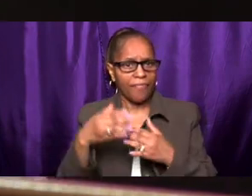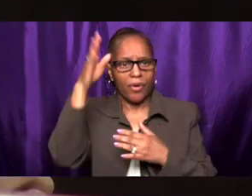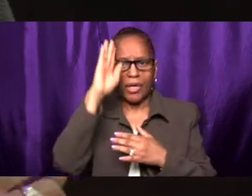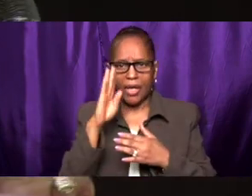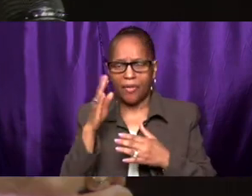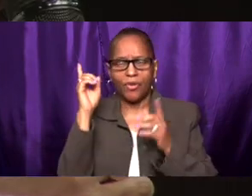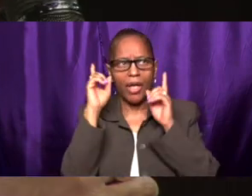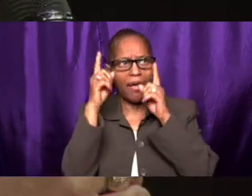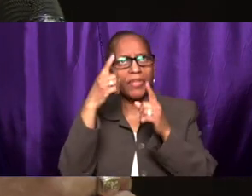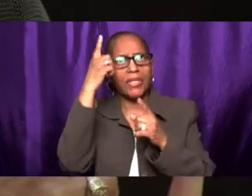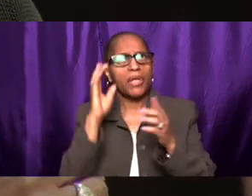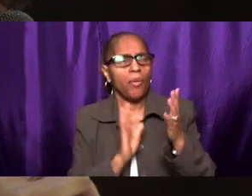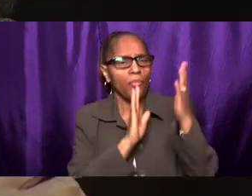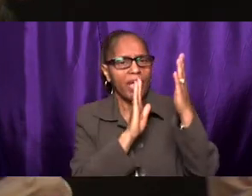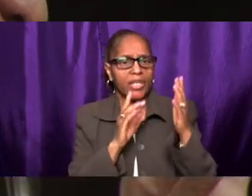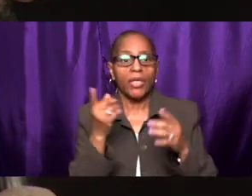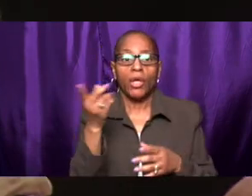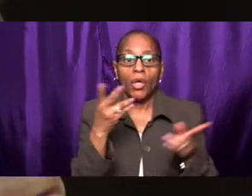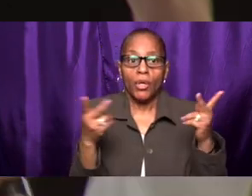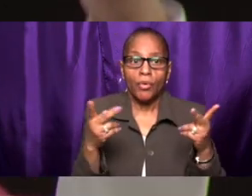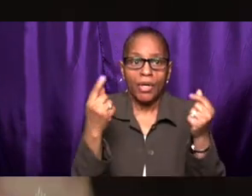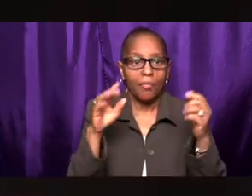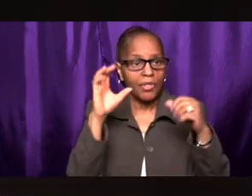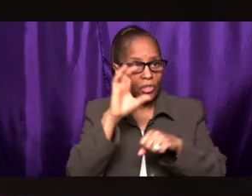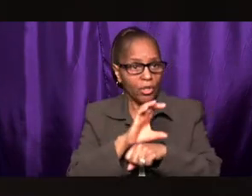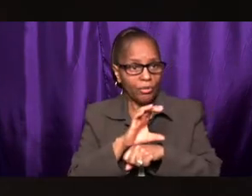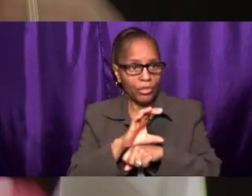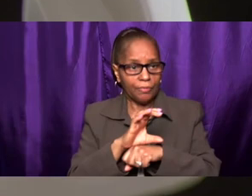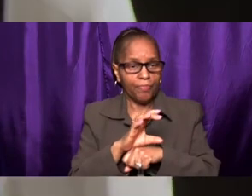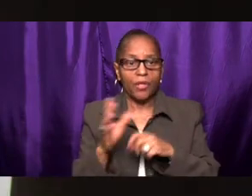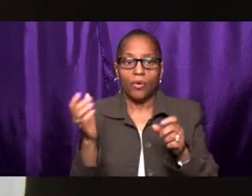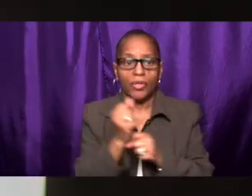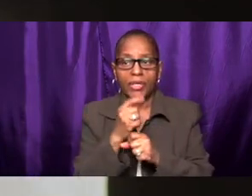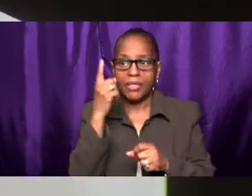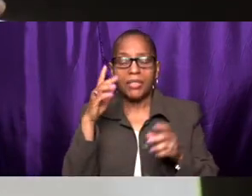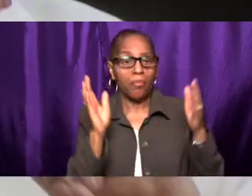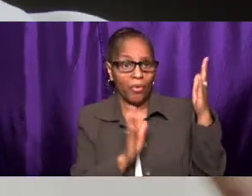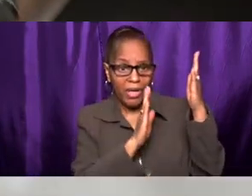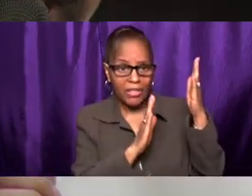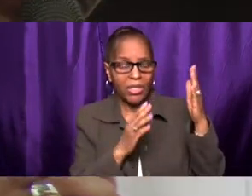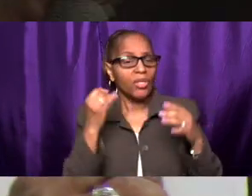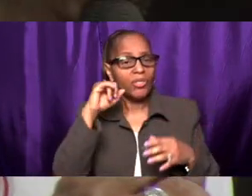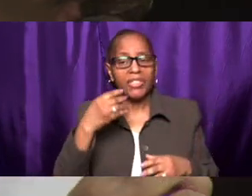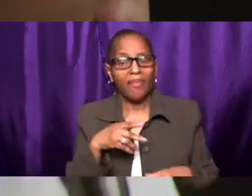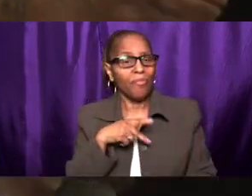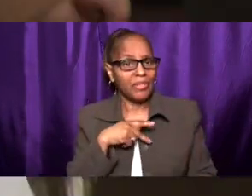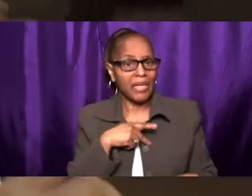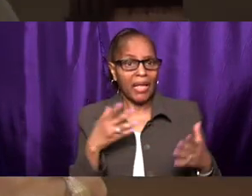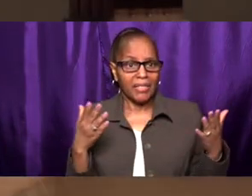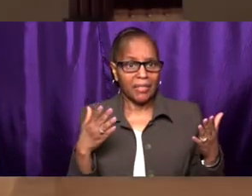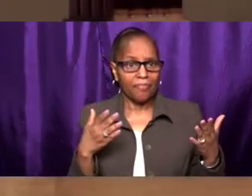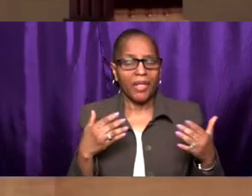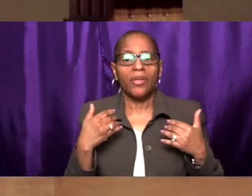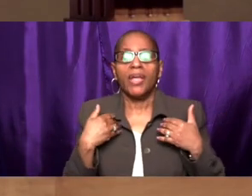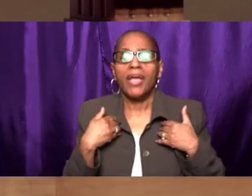his presence. You can come to church, but if you don't get his presence, you just got a personality. And this personality cannot deliver you. You got to